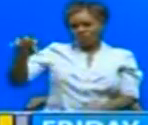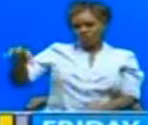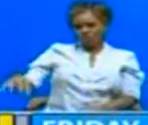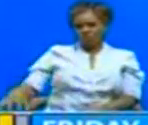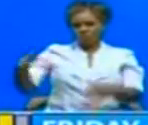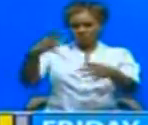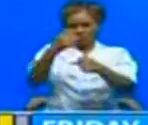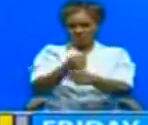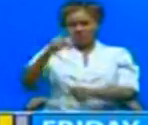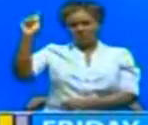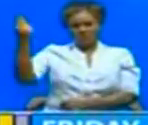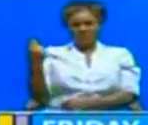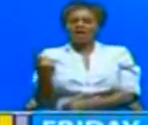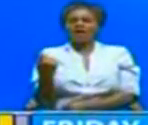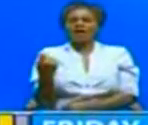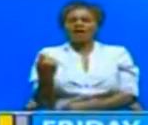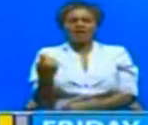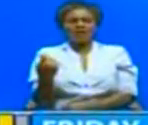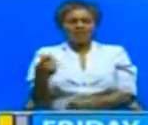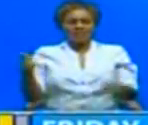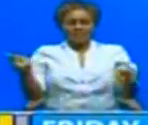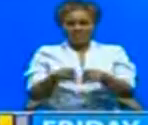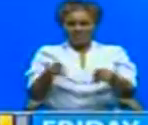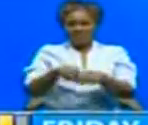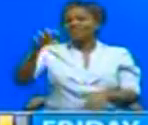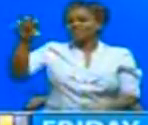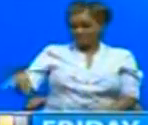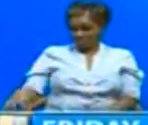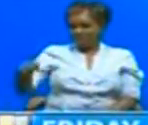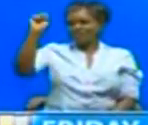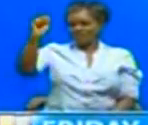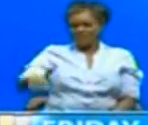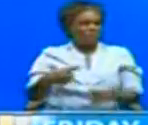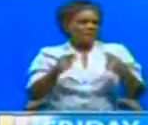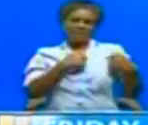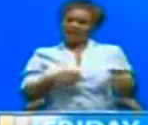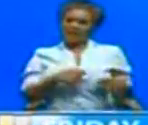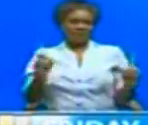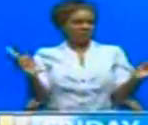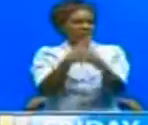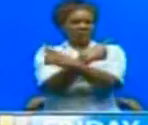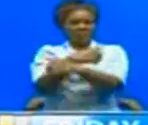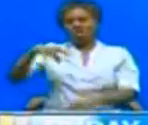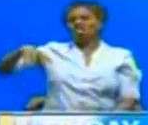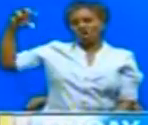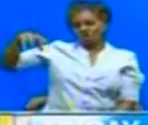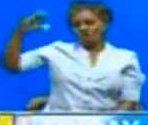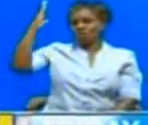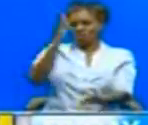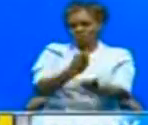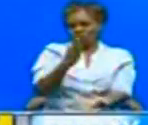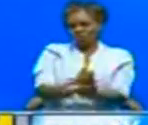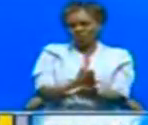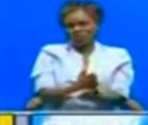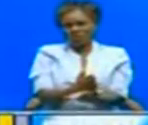Stature Society of Kenya. Like they mentioned, yes, they are short, but not at heart. At heart, they're very tall. Is that right? That is true.